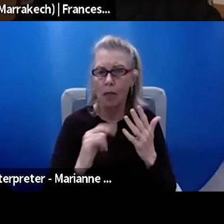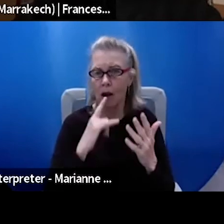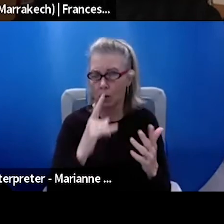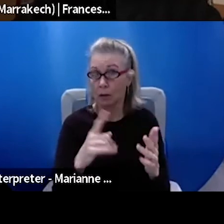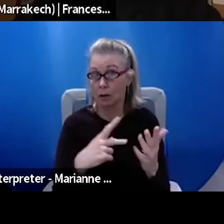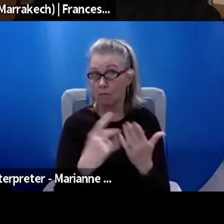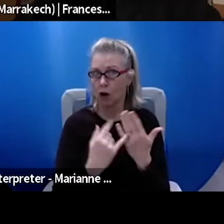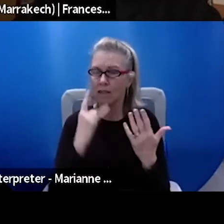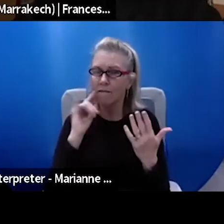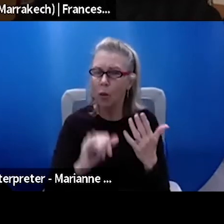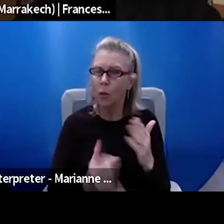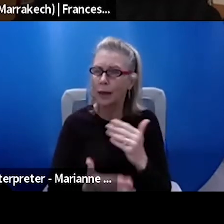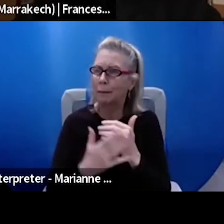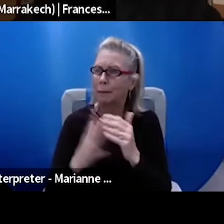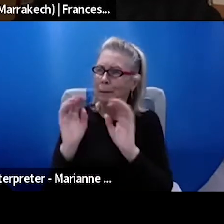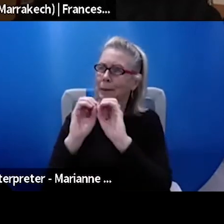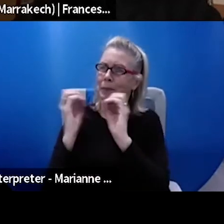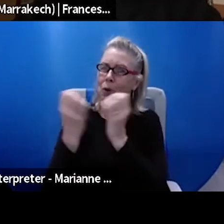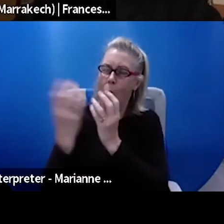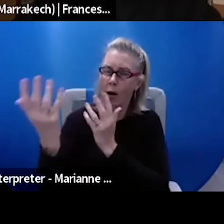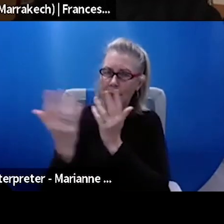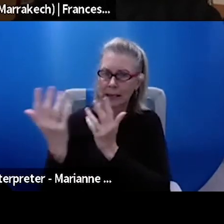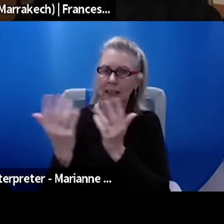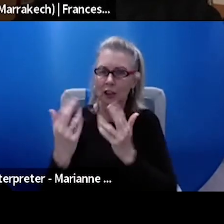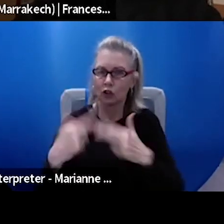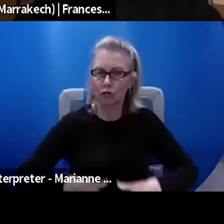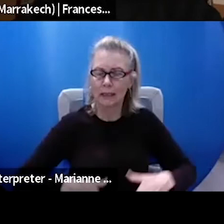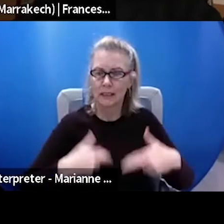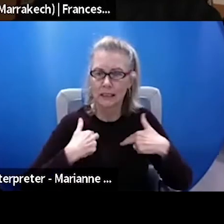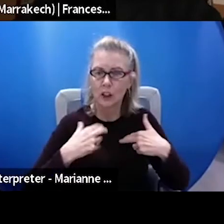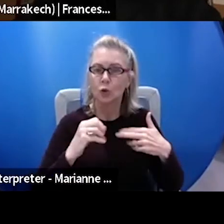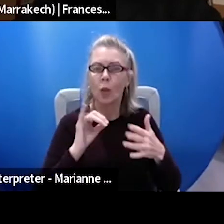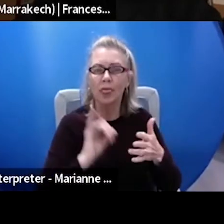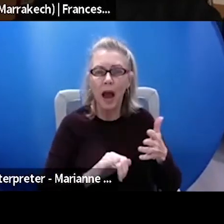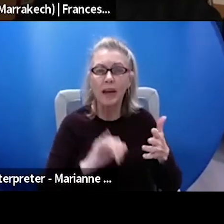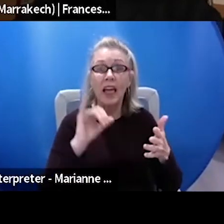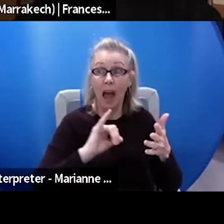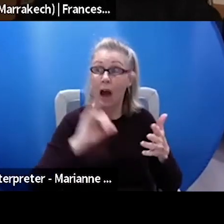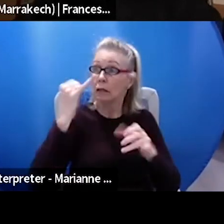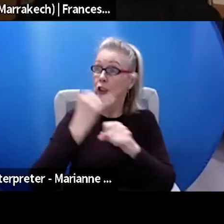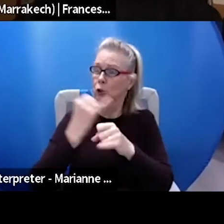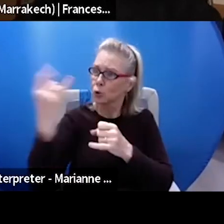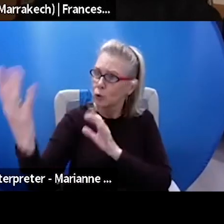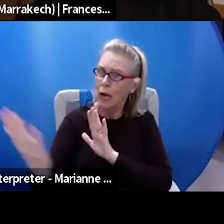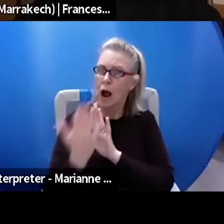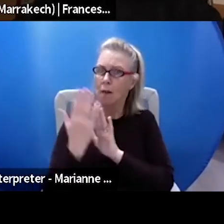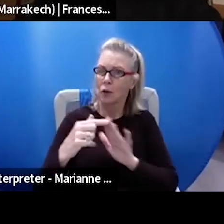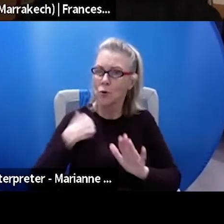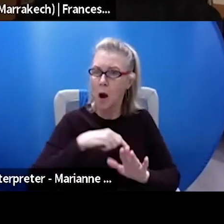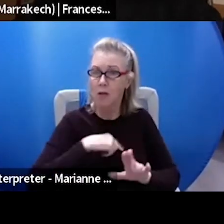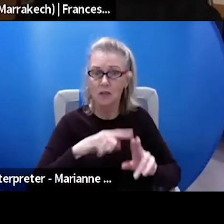for that kind of organizational residency program, so that institution comes to us to experiment.